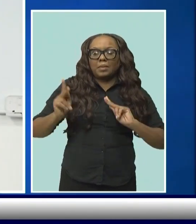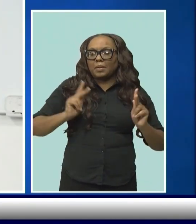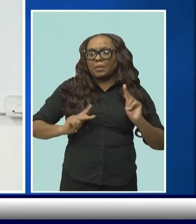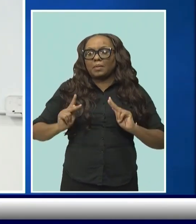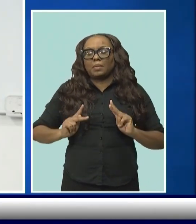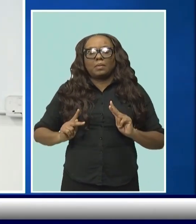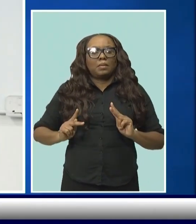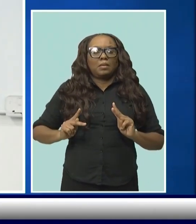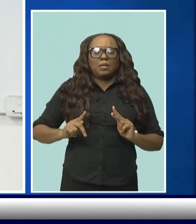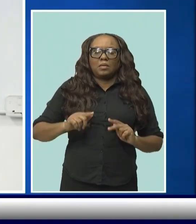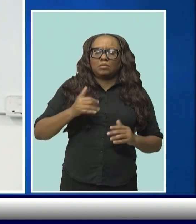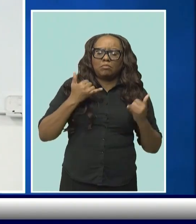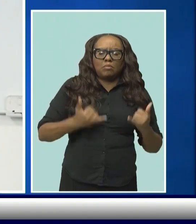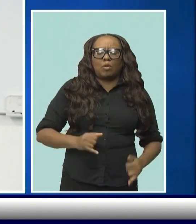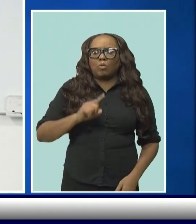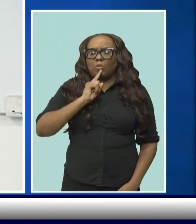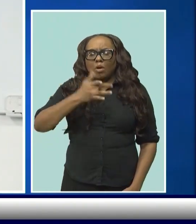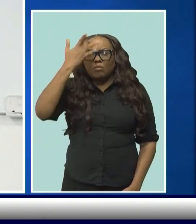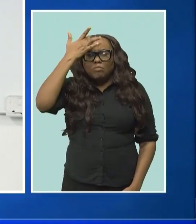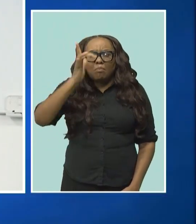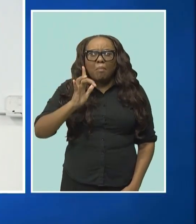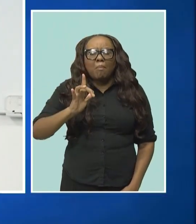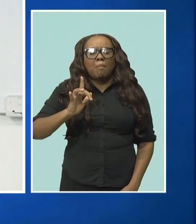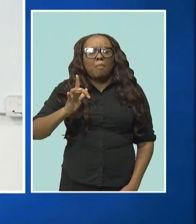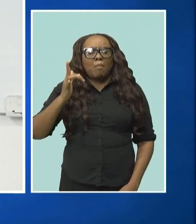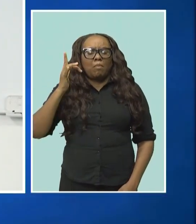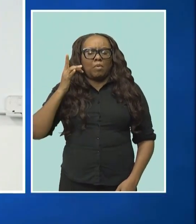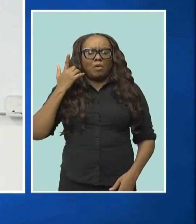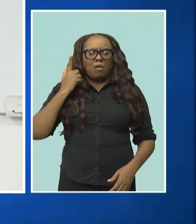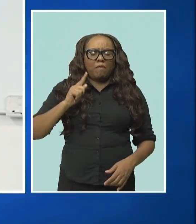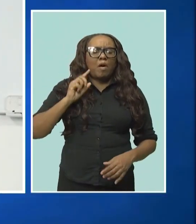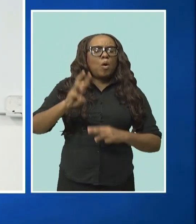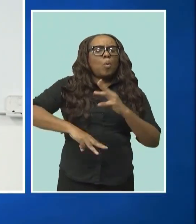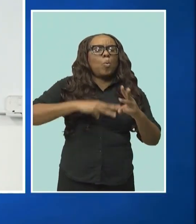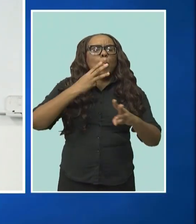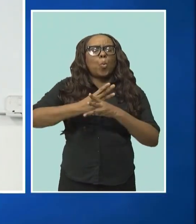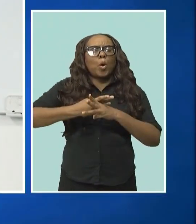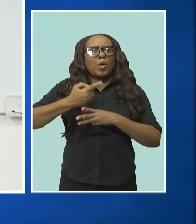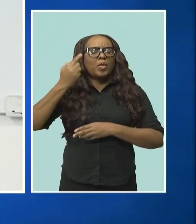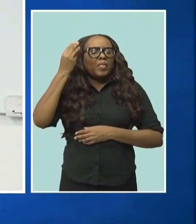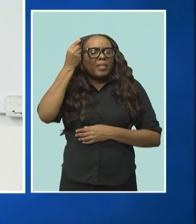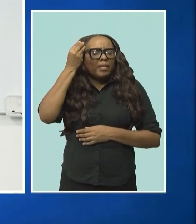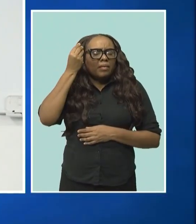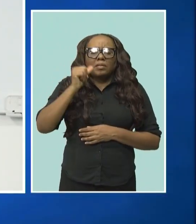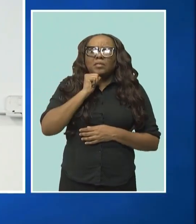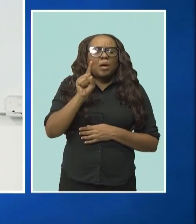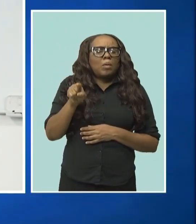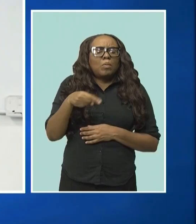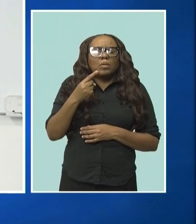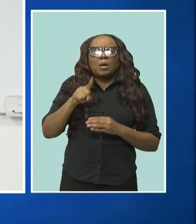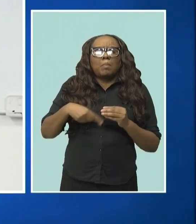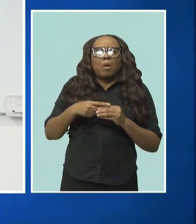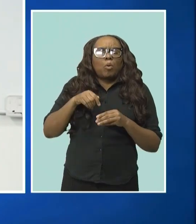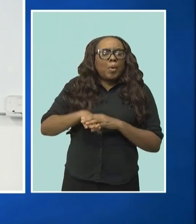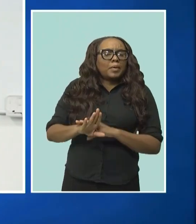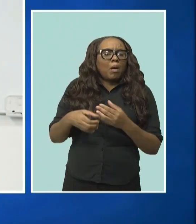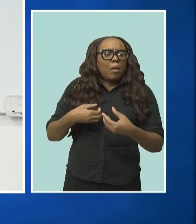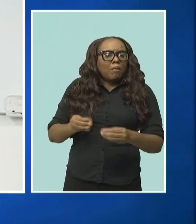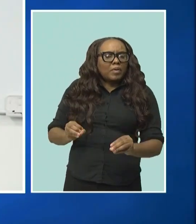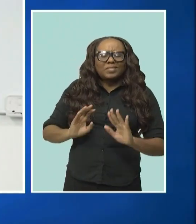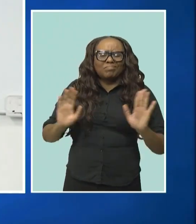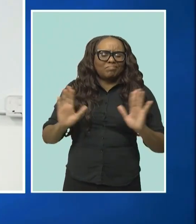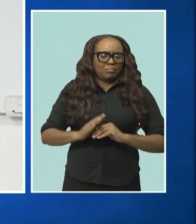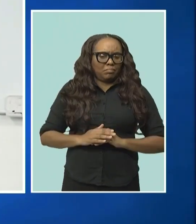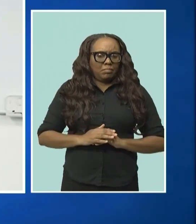extremely smart in the global world. It is no longer brick and mortar. It is all about online. It is all about